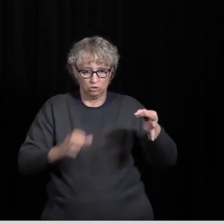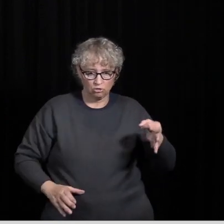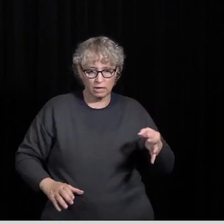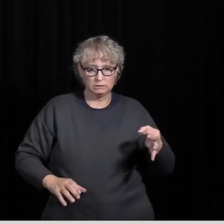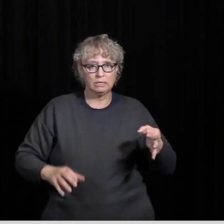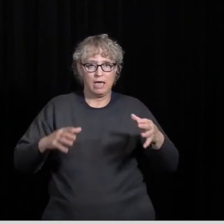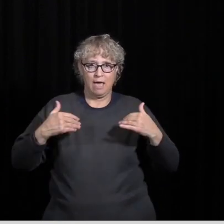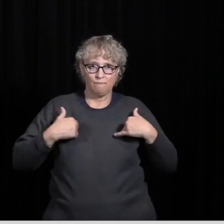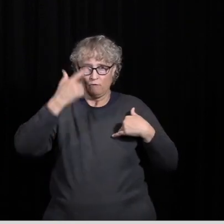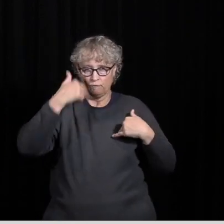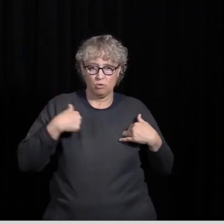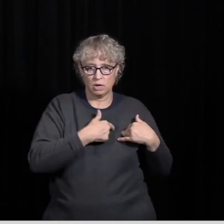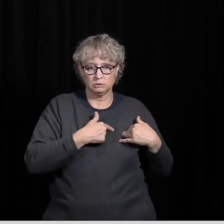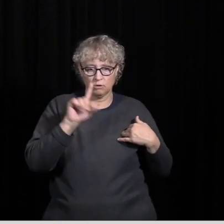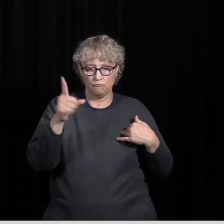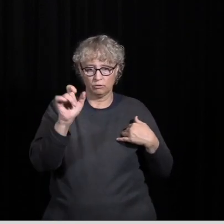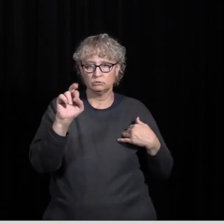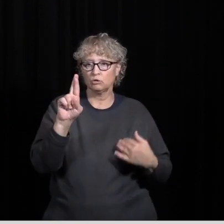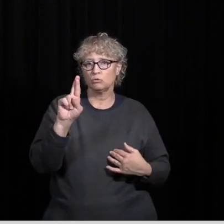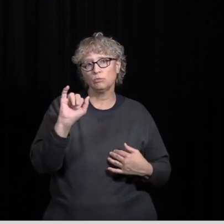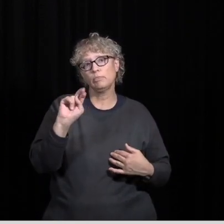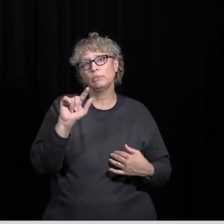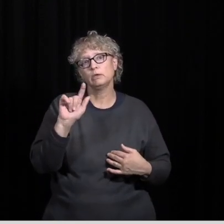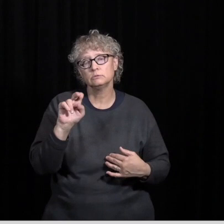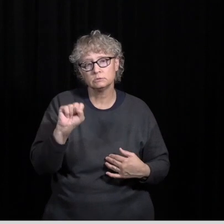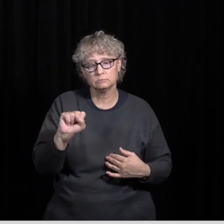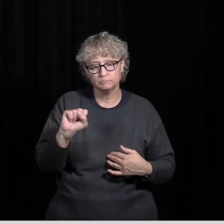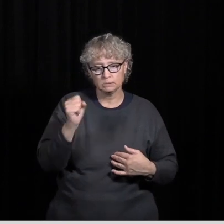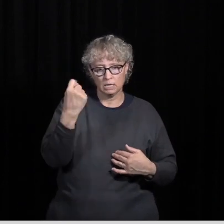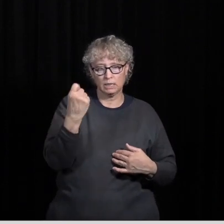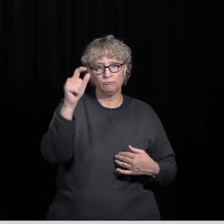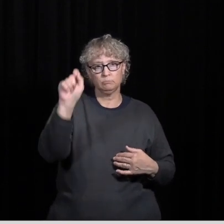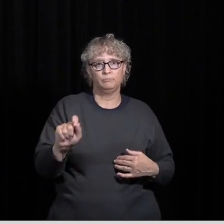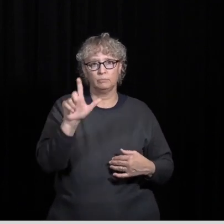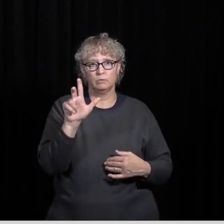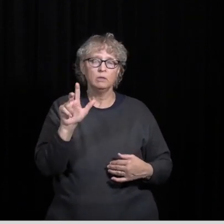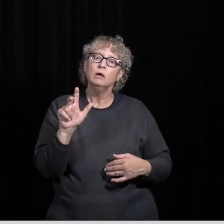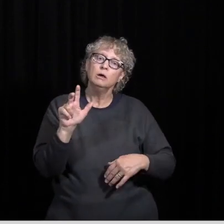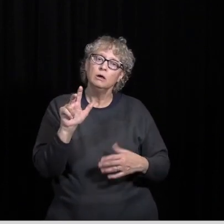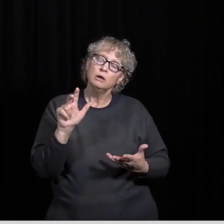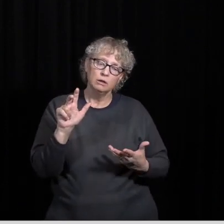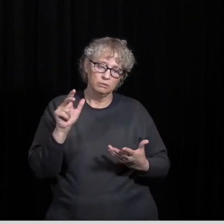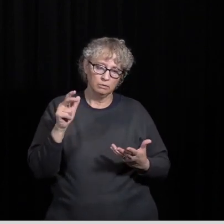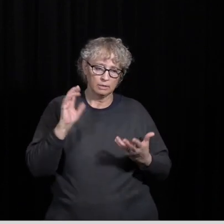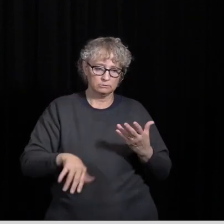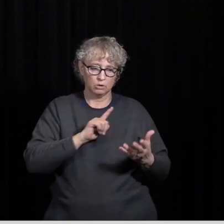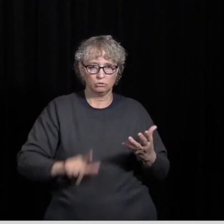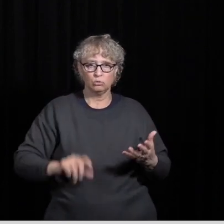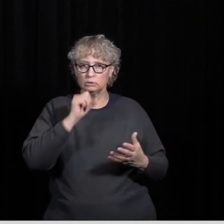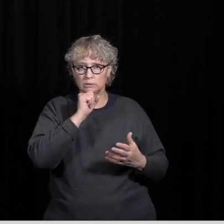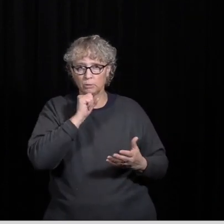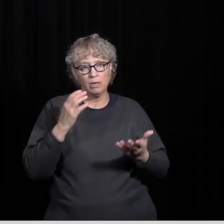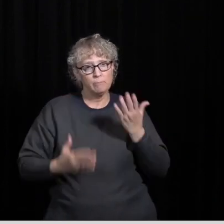go to 1 Corinthians chapter 11, Lord's Supper passage for today. And I know it may be awkward at home